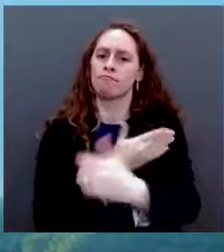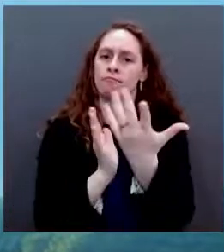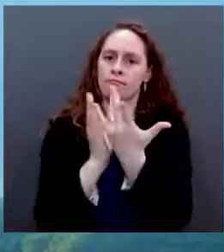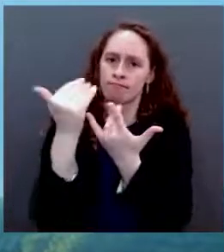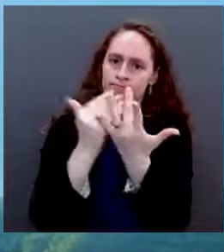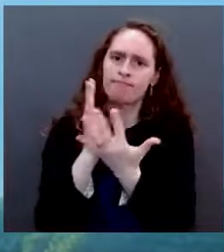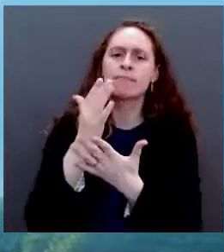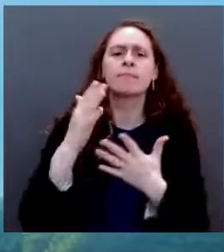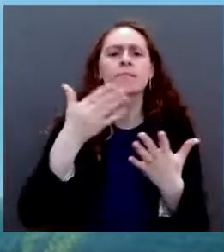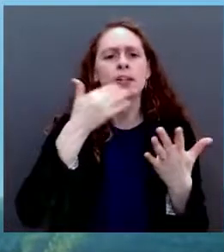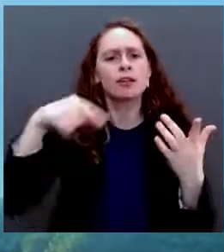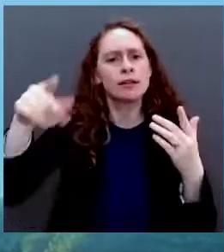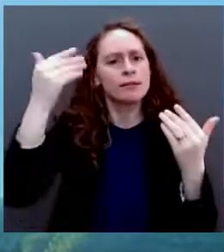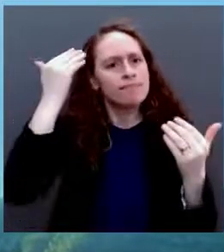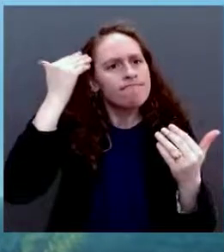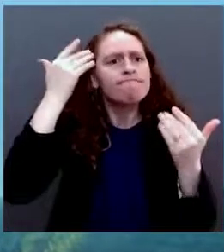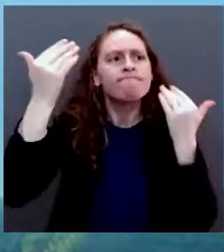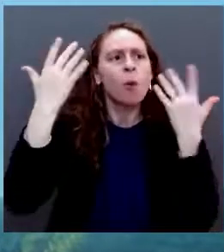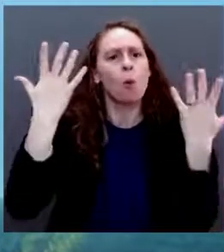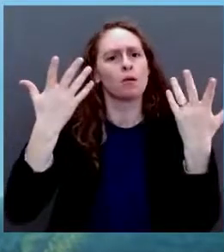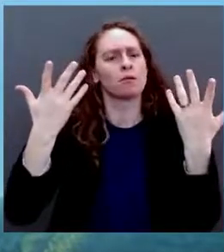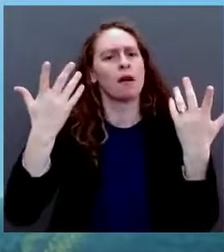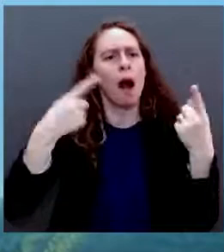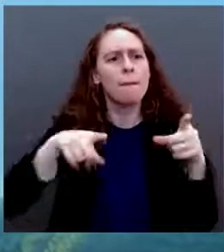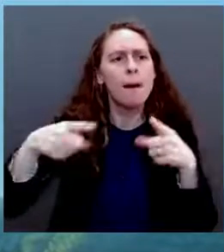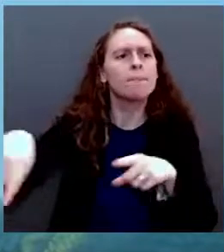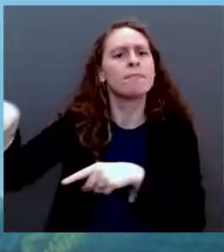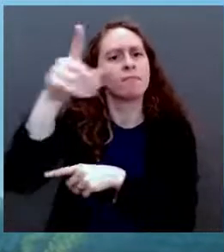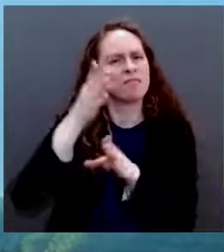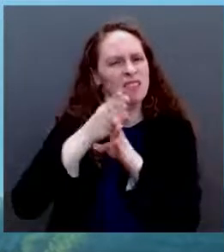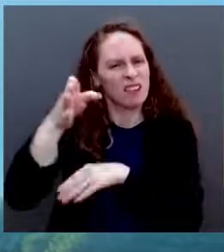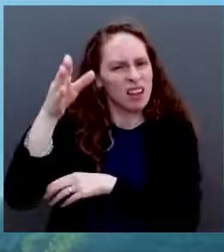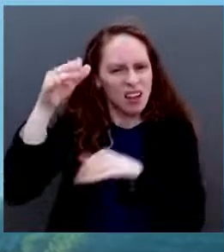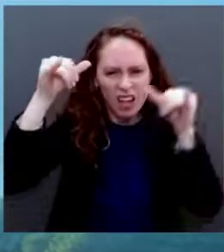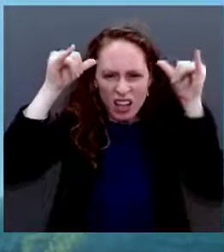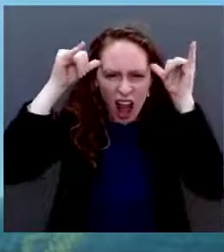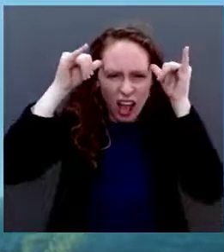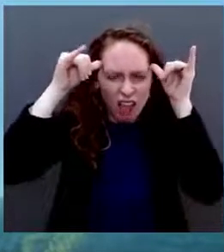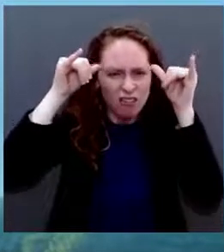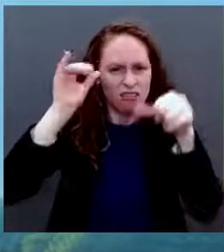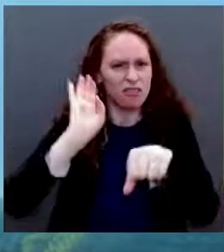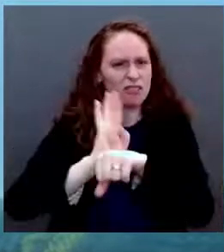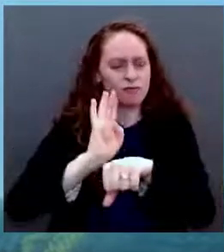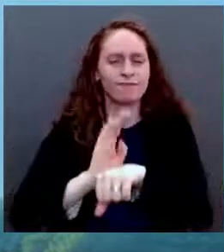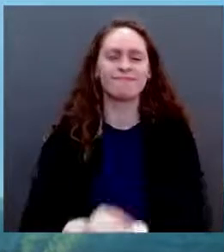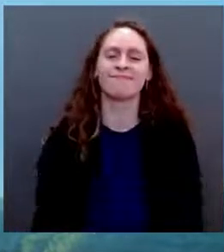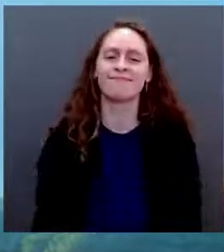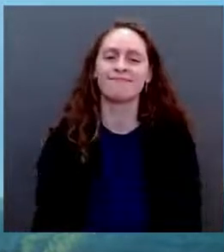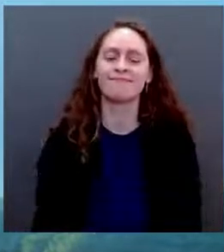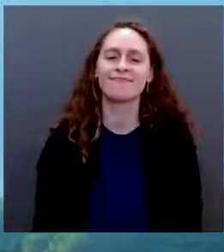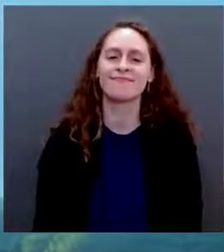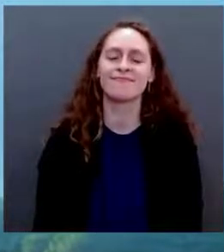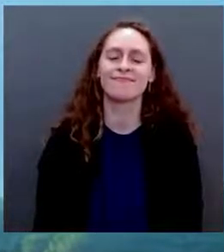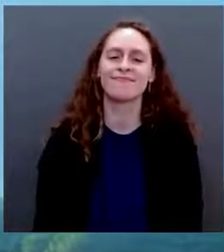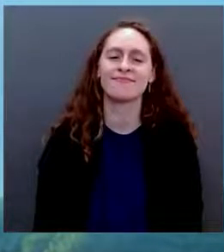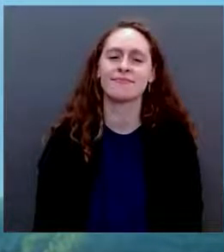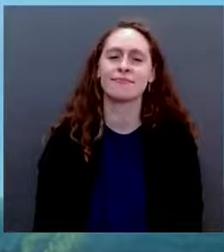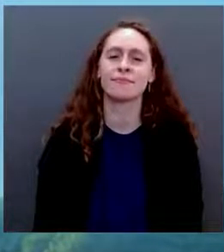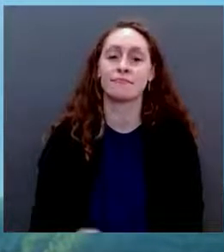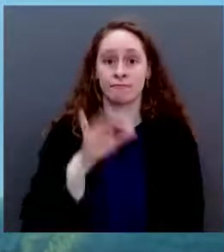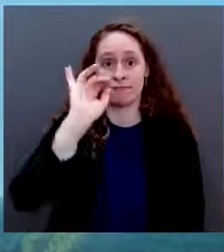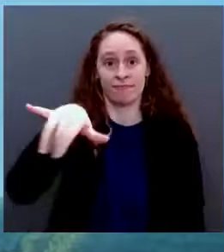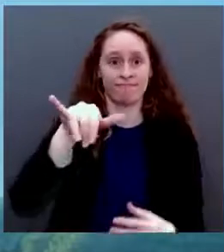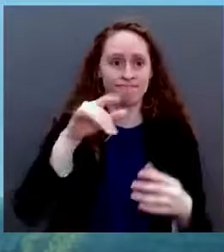are areas where we can and we must come together in a bipartisan way. And I'm grateful to the members of the Democratic